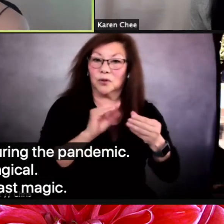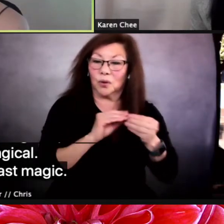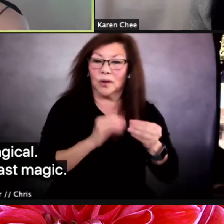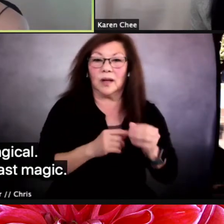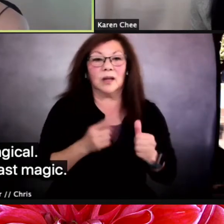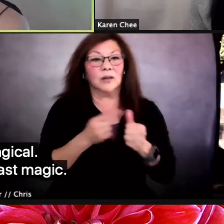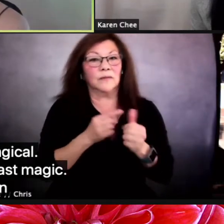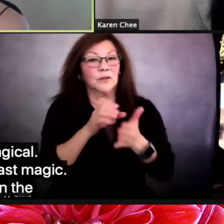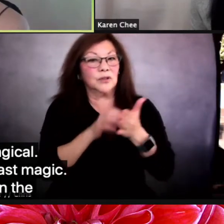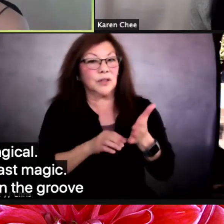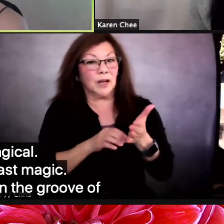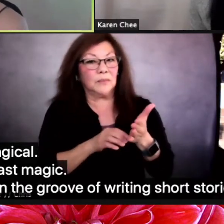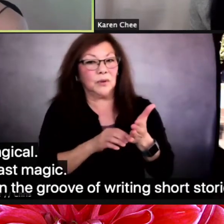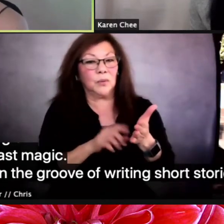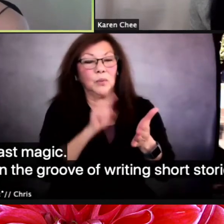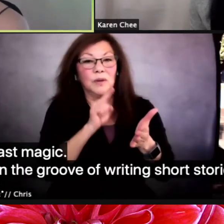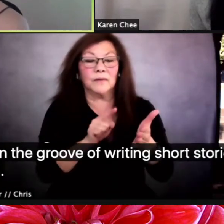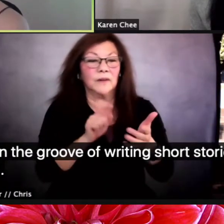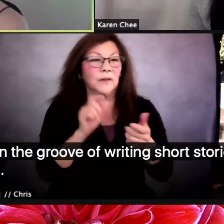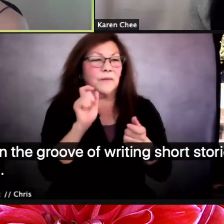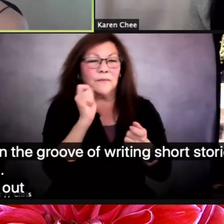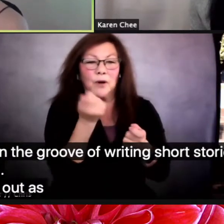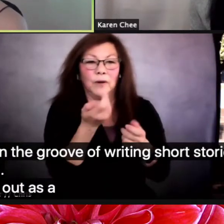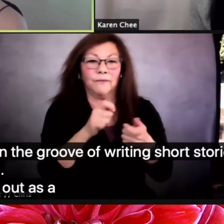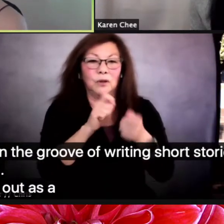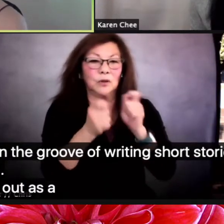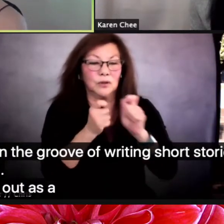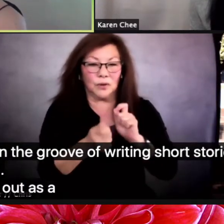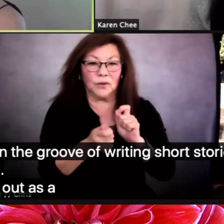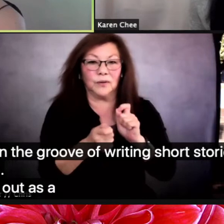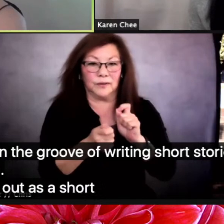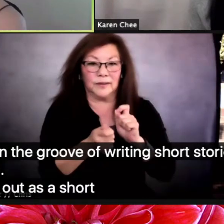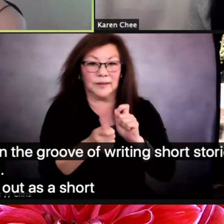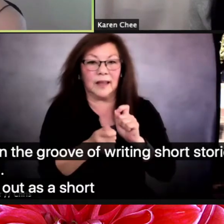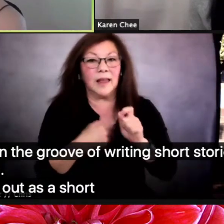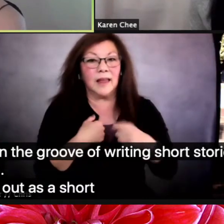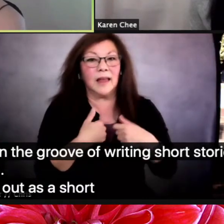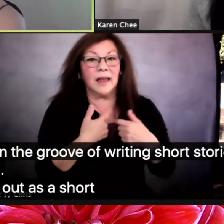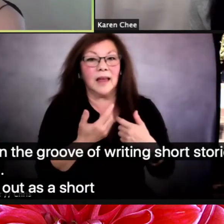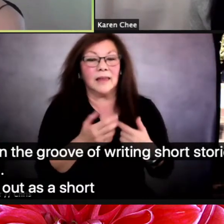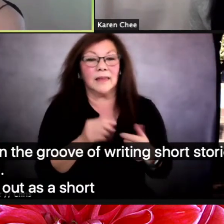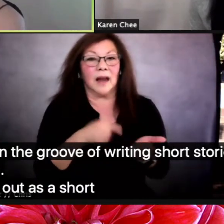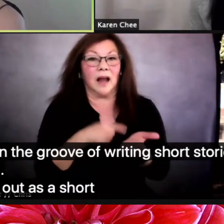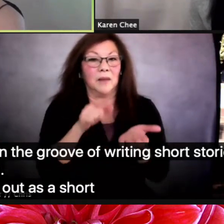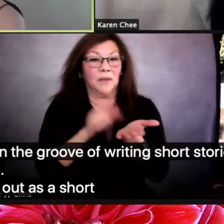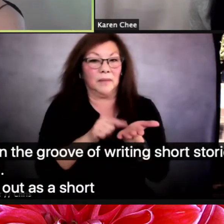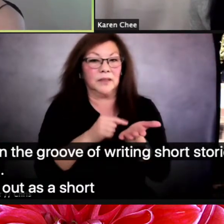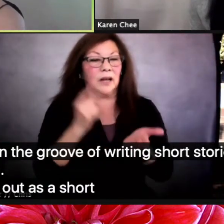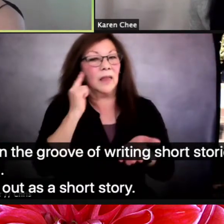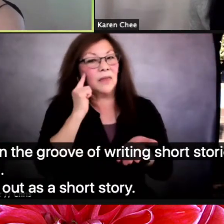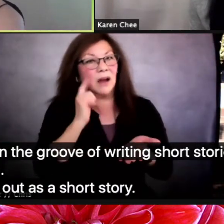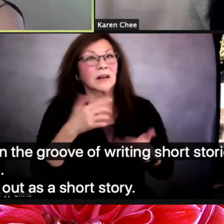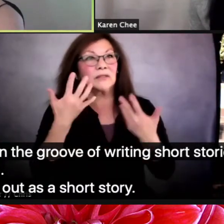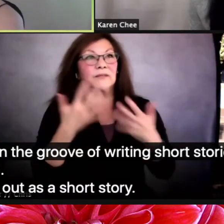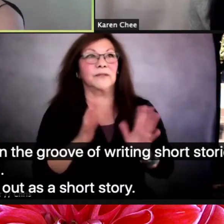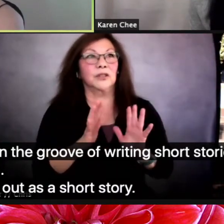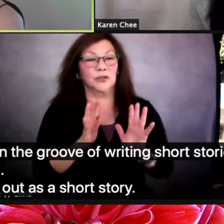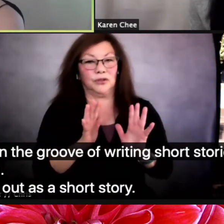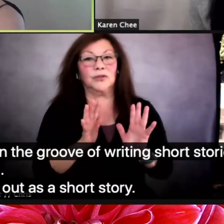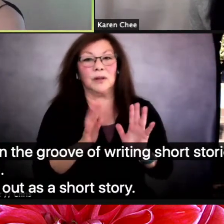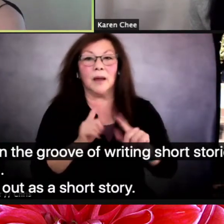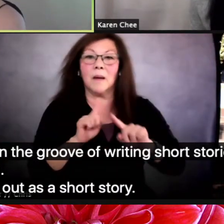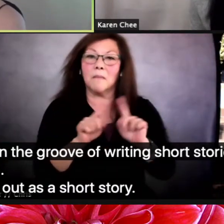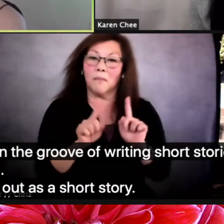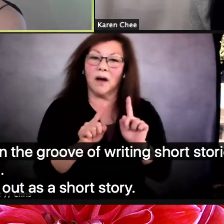with very few changes, was a standalone short story that I published. And I thought I was done with it then,